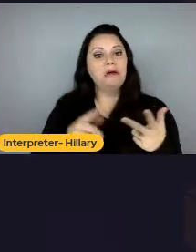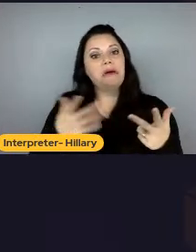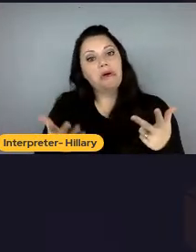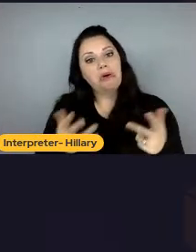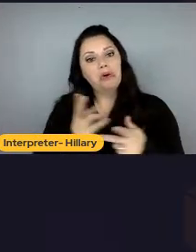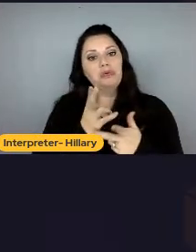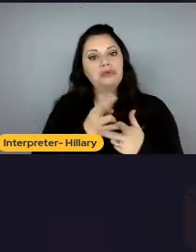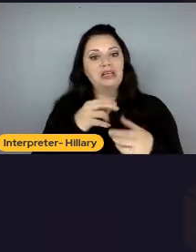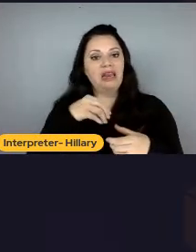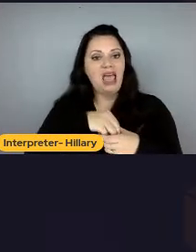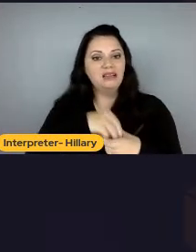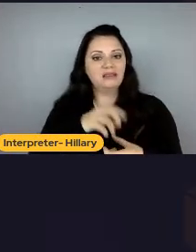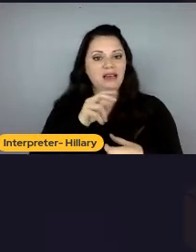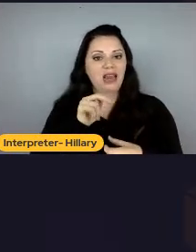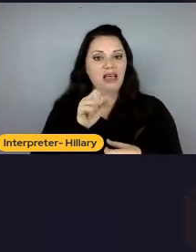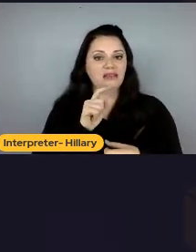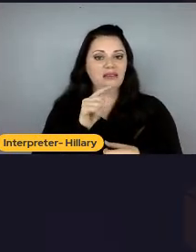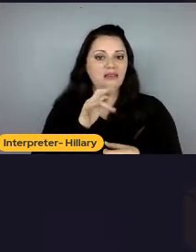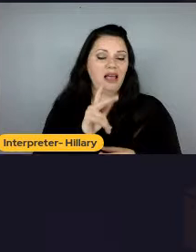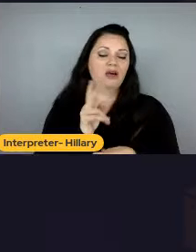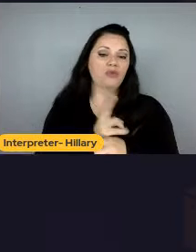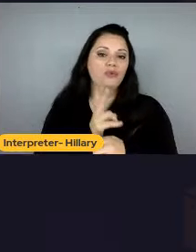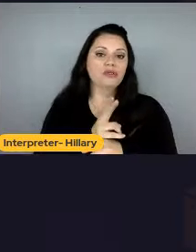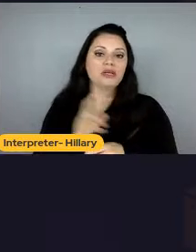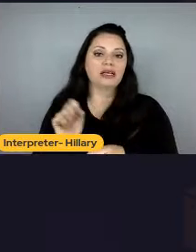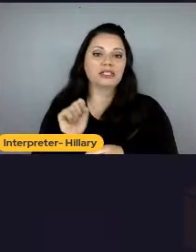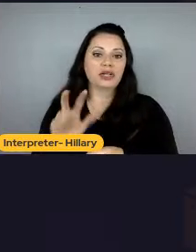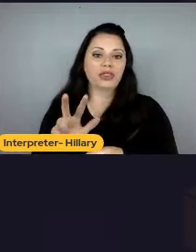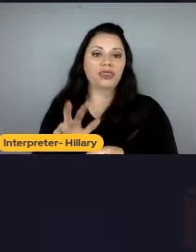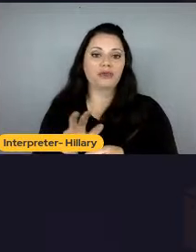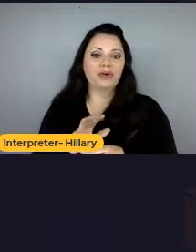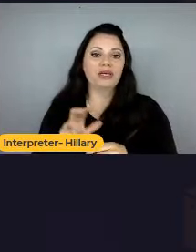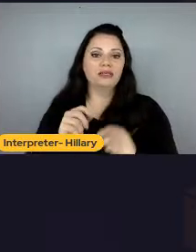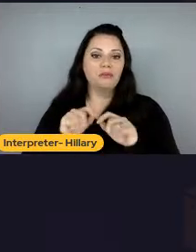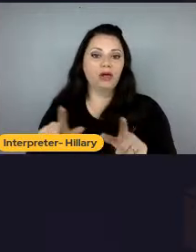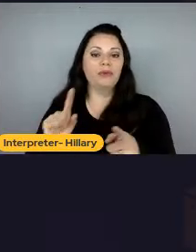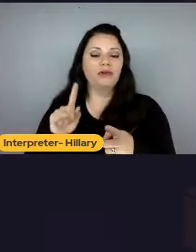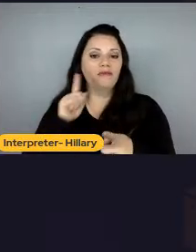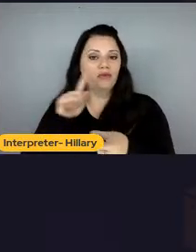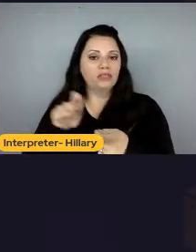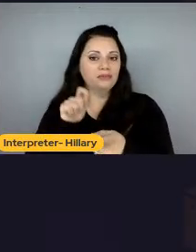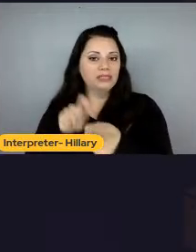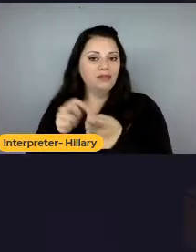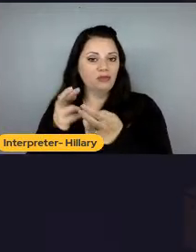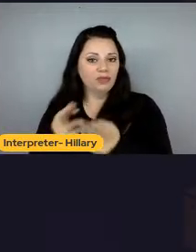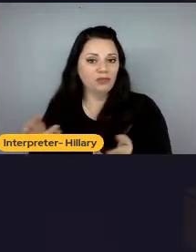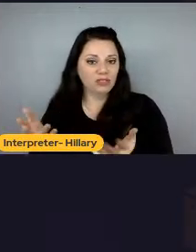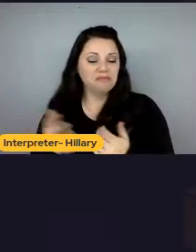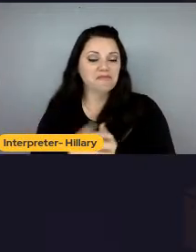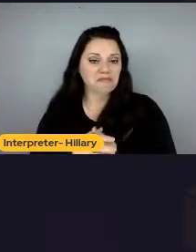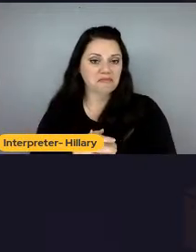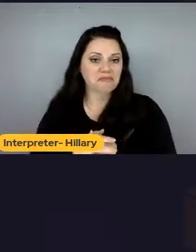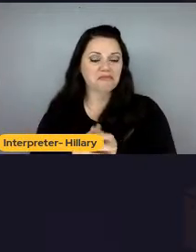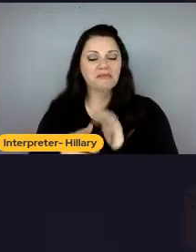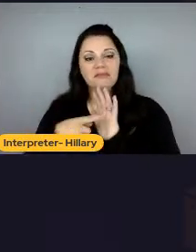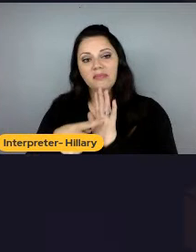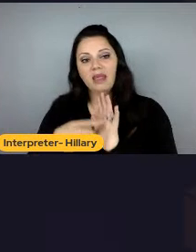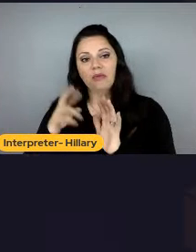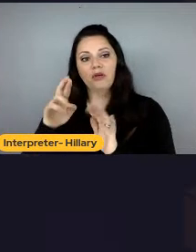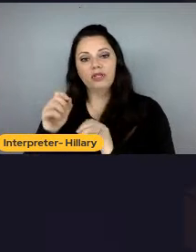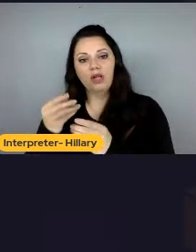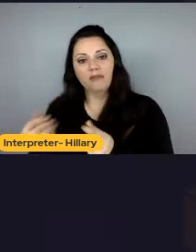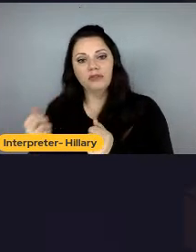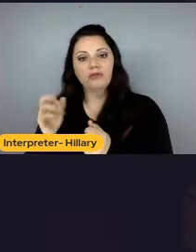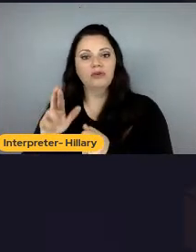and leverage AWS S3 deployments to upload the specific resources of your categories, such as resolvers or handlers